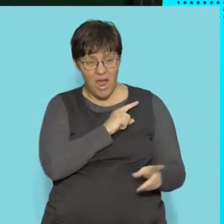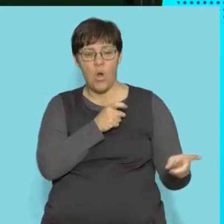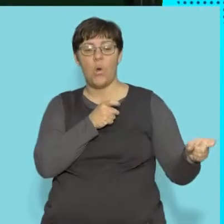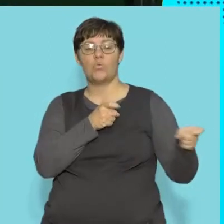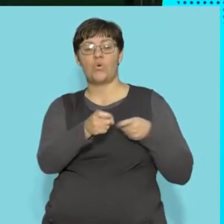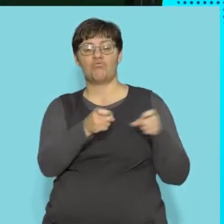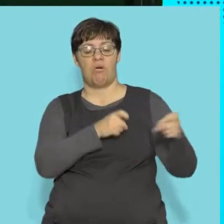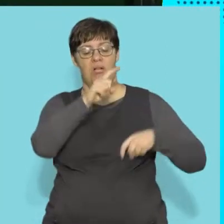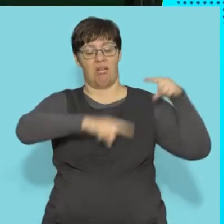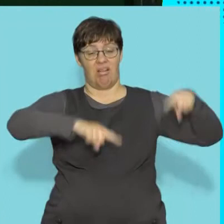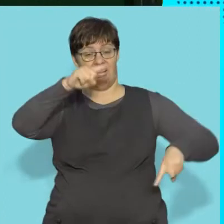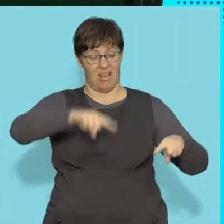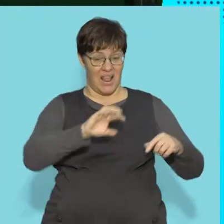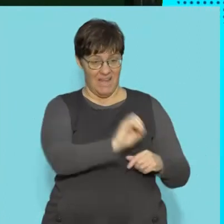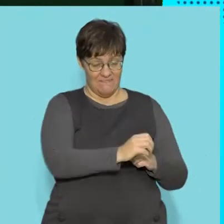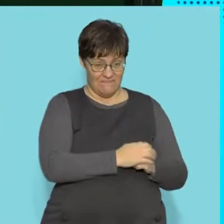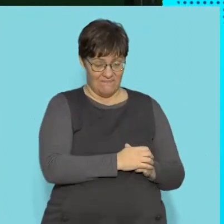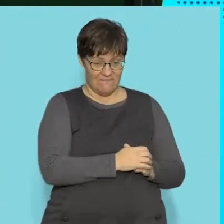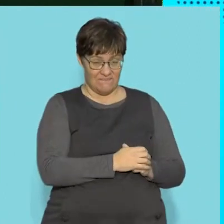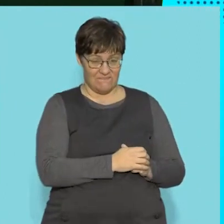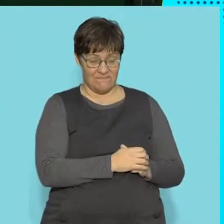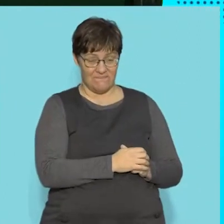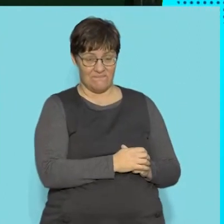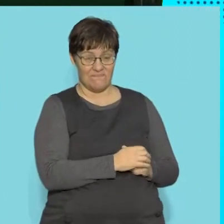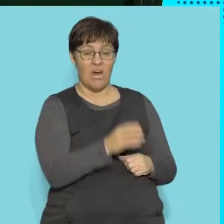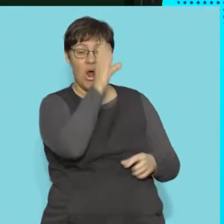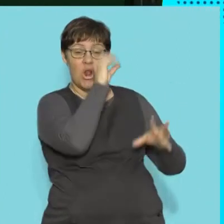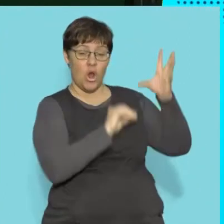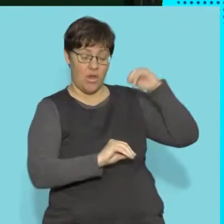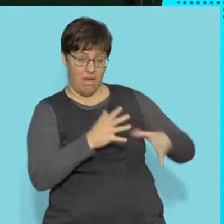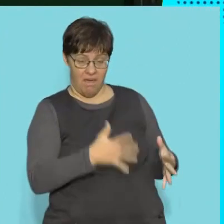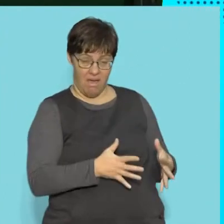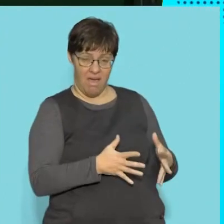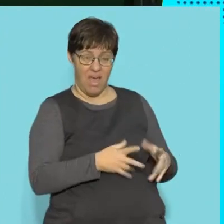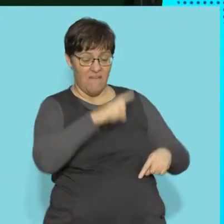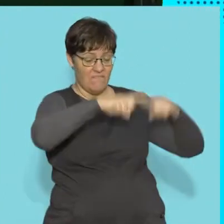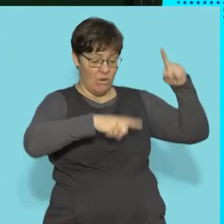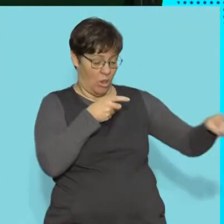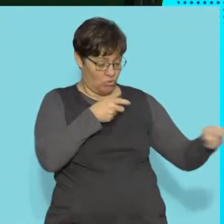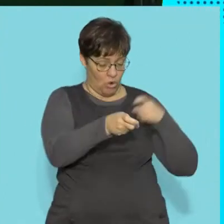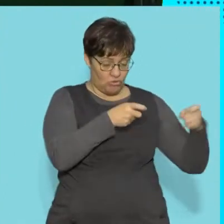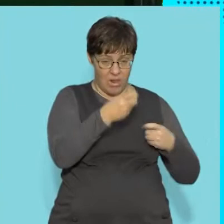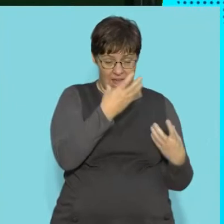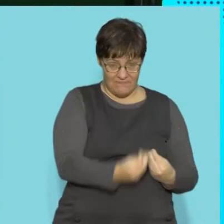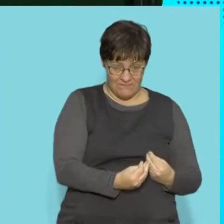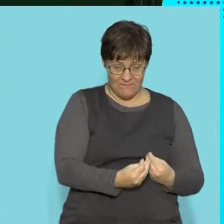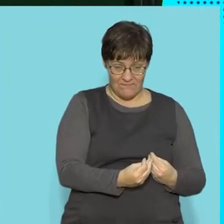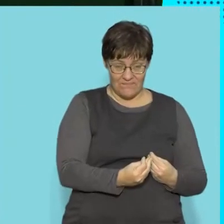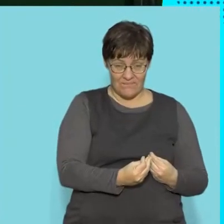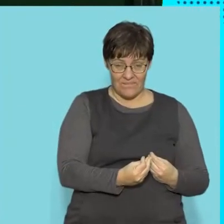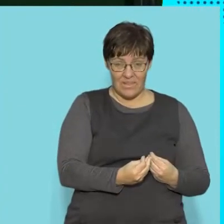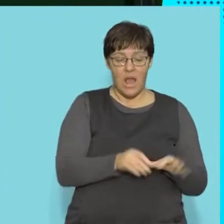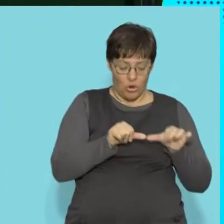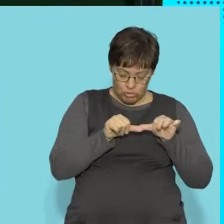the variables? If the learner controlled the variables and kept certain